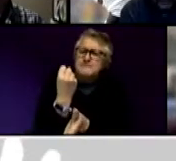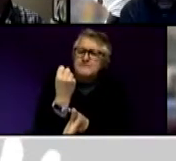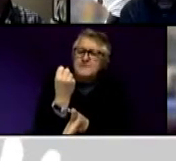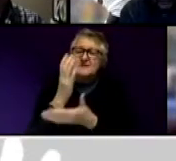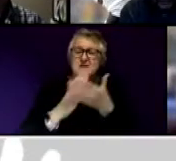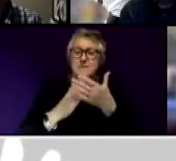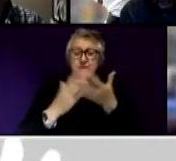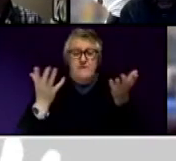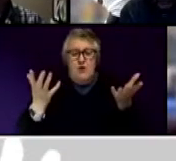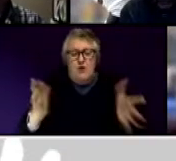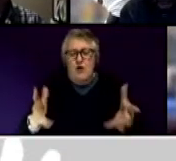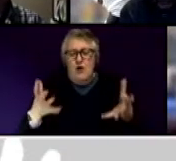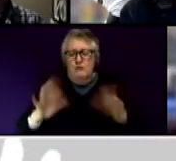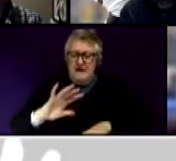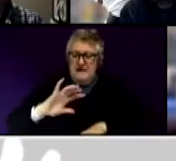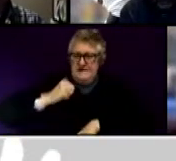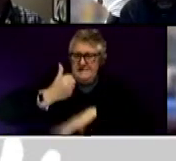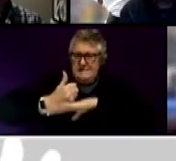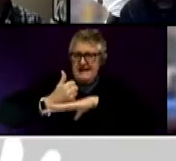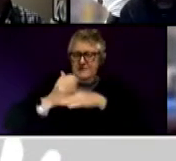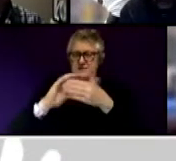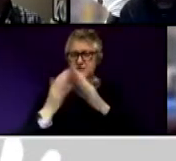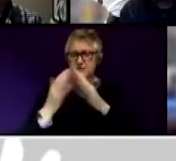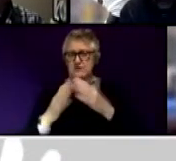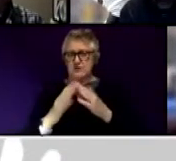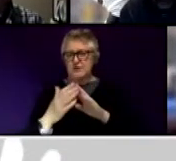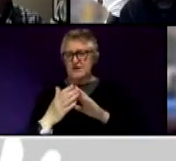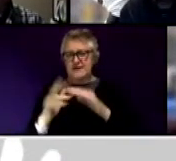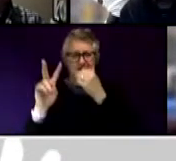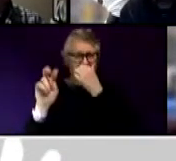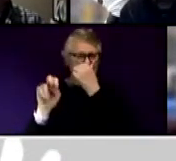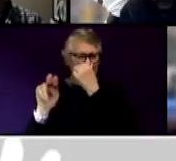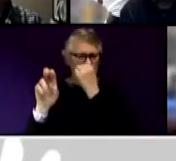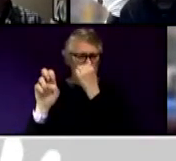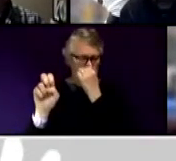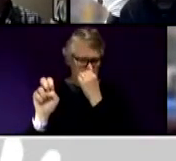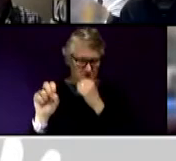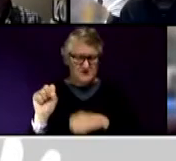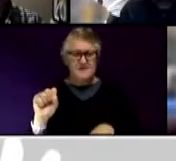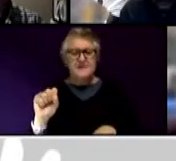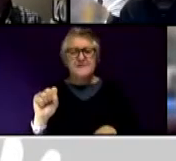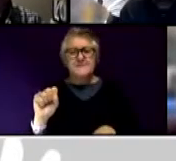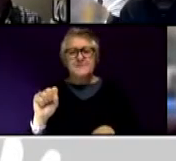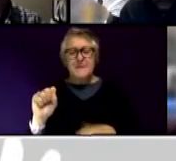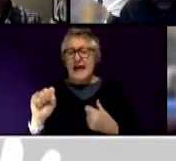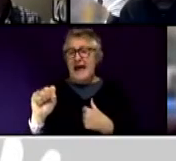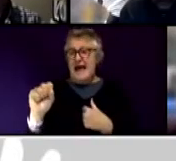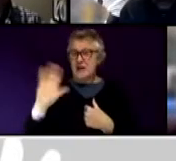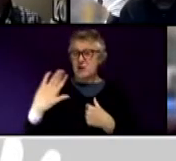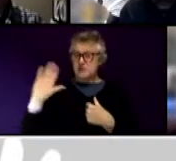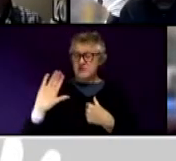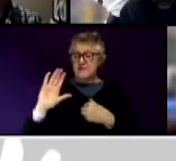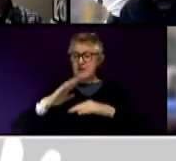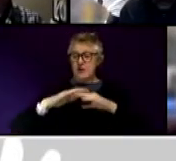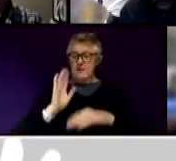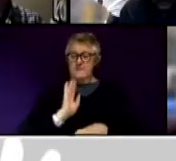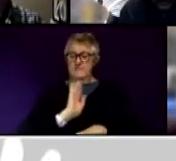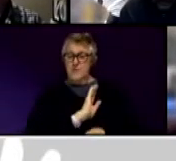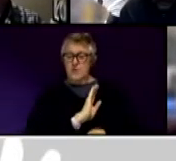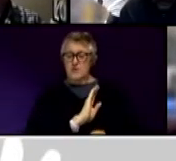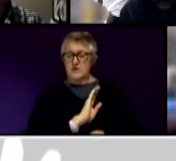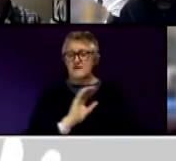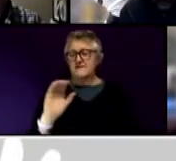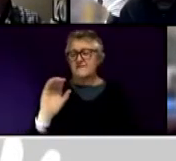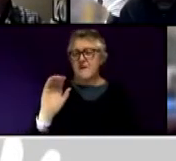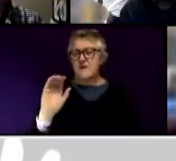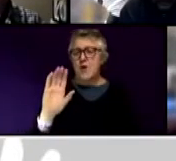community ventures. Like, for example, again, years ago, I used to be on the board of what is now Open Signal.